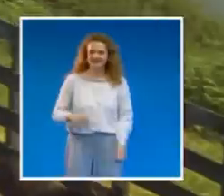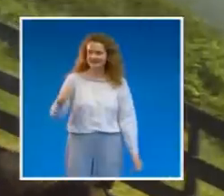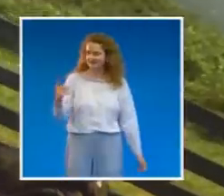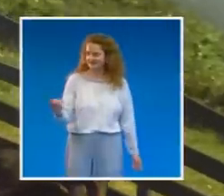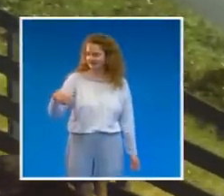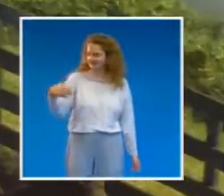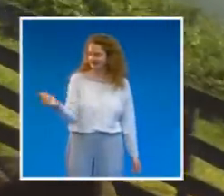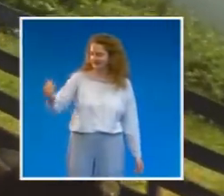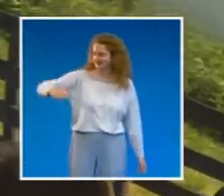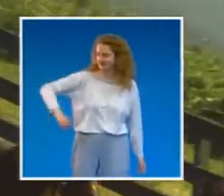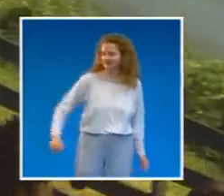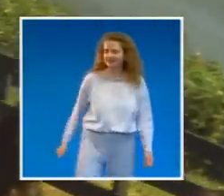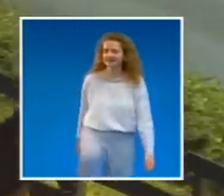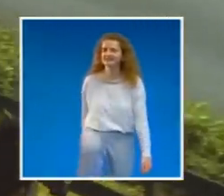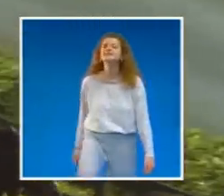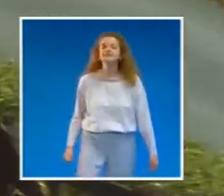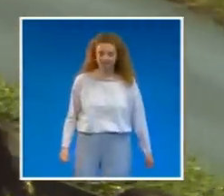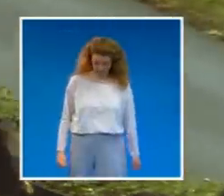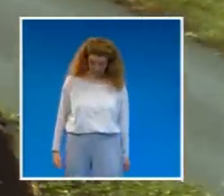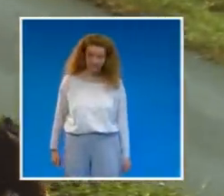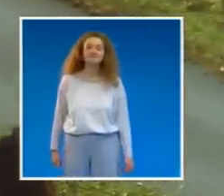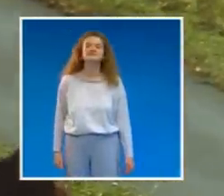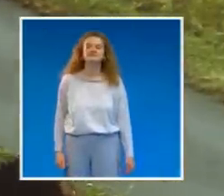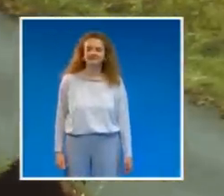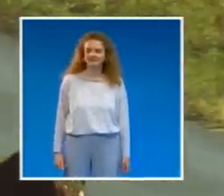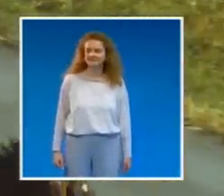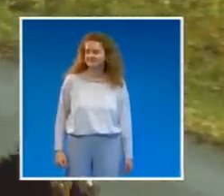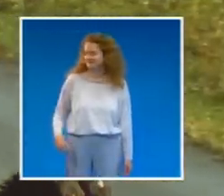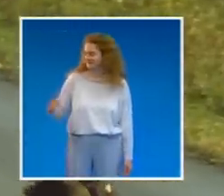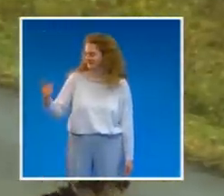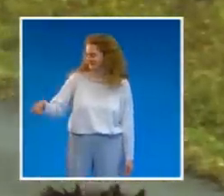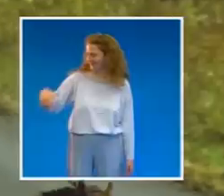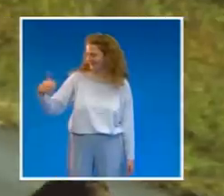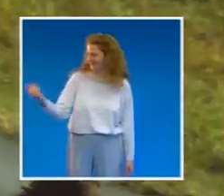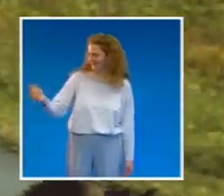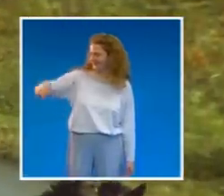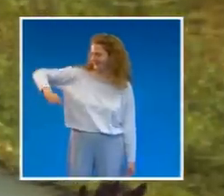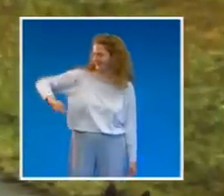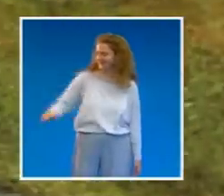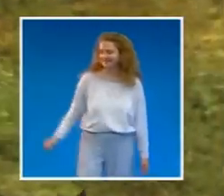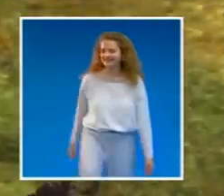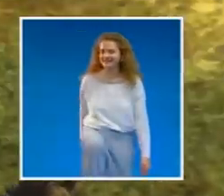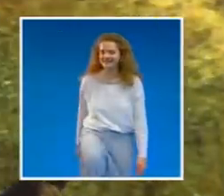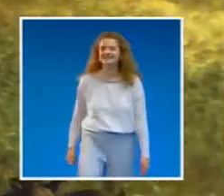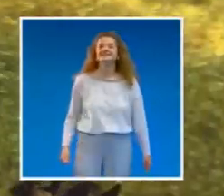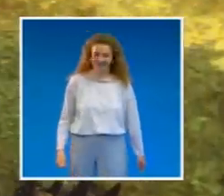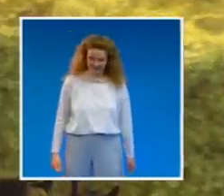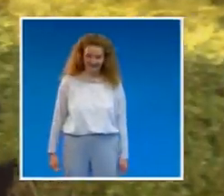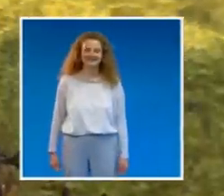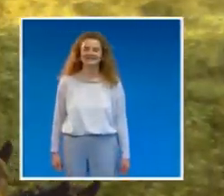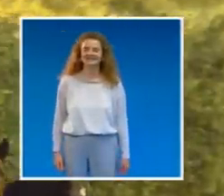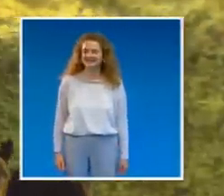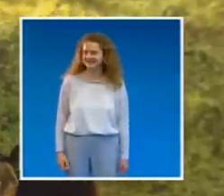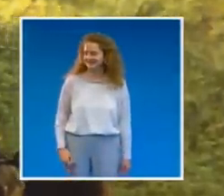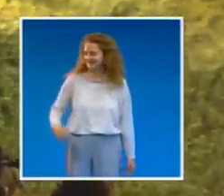bright. One finger, one thumb, one arm, one leg, one nod of the head, keep moving. One finger, one thumb, one arm, one leg, one nod